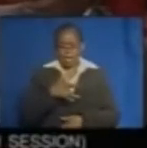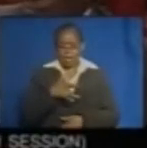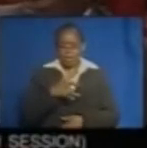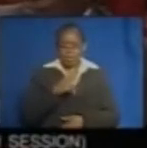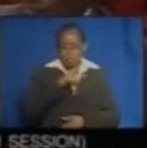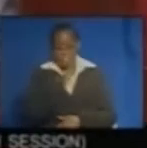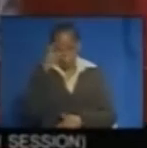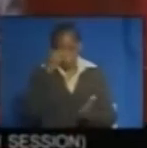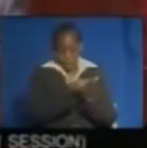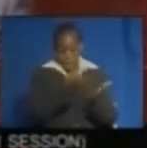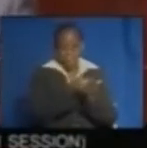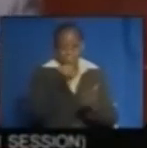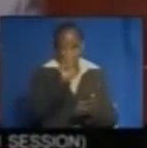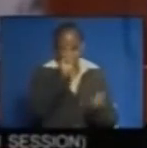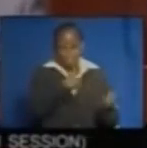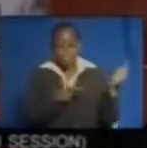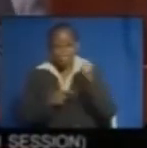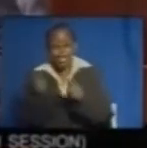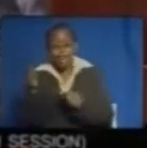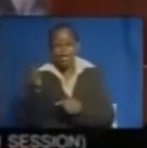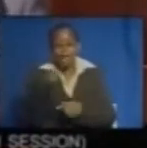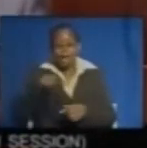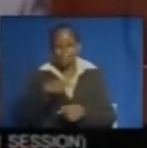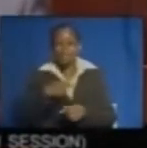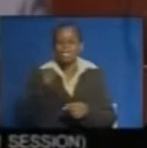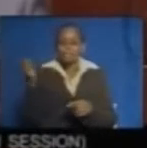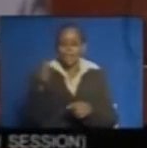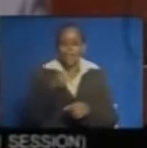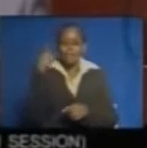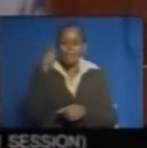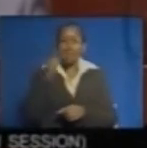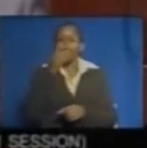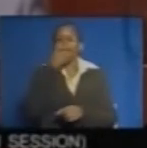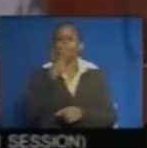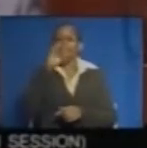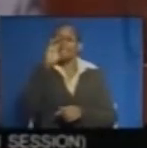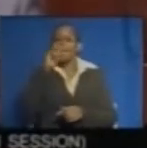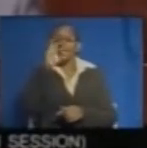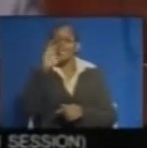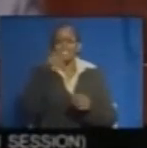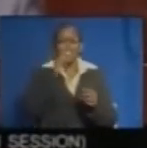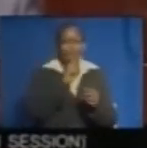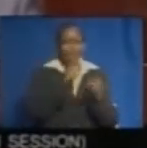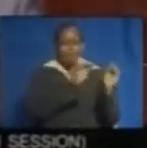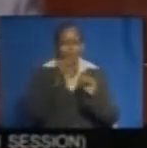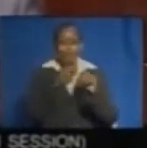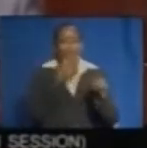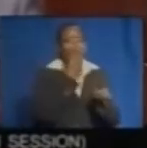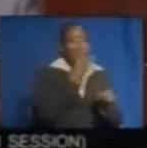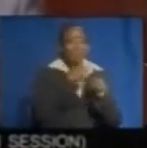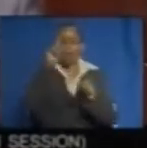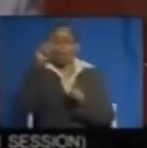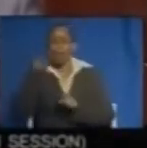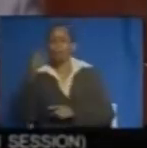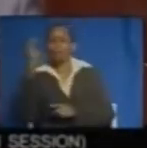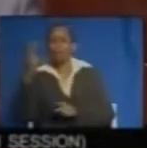remember that. How did the salary of Charles Nyachae move from 400 to 1.2 and who gross